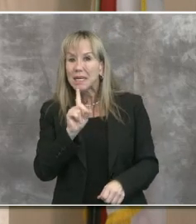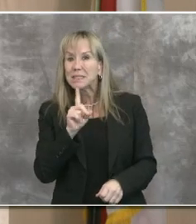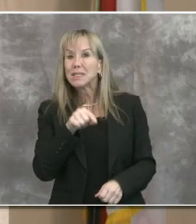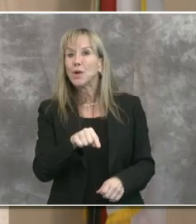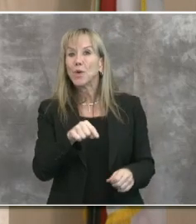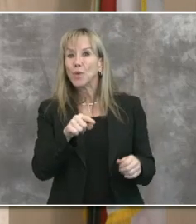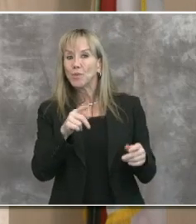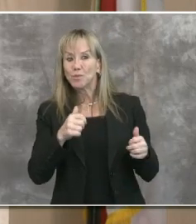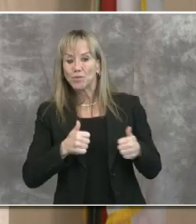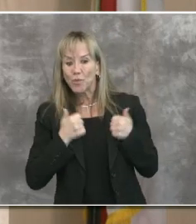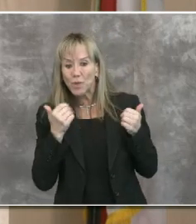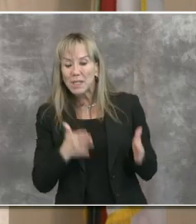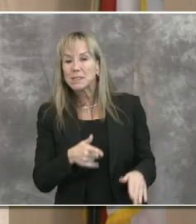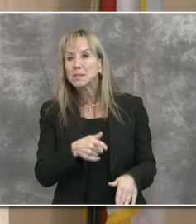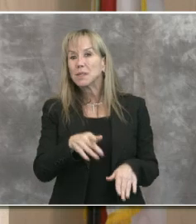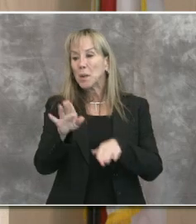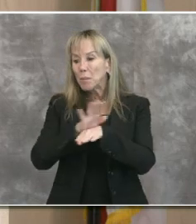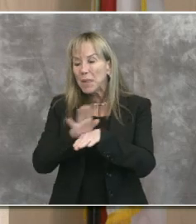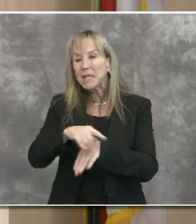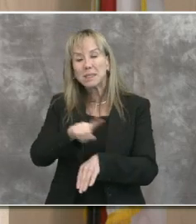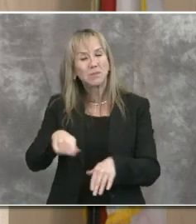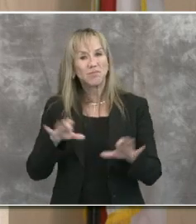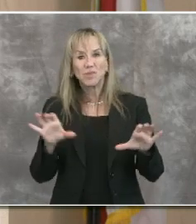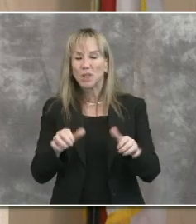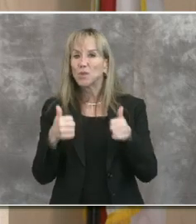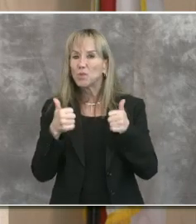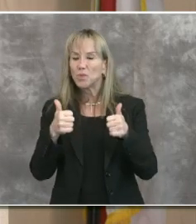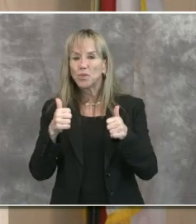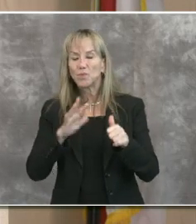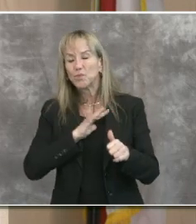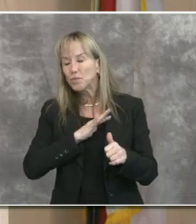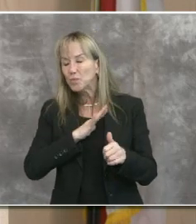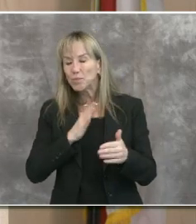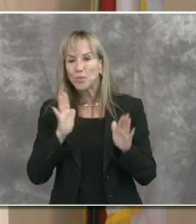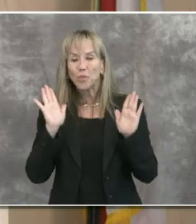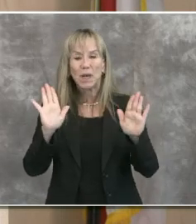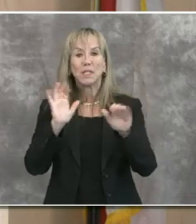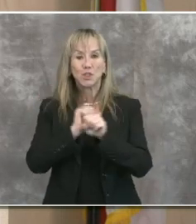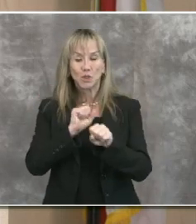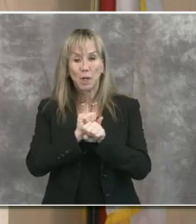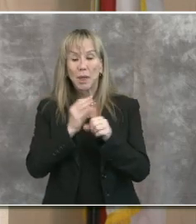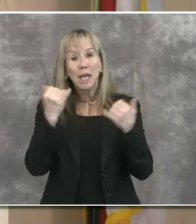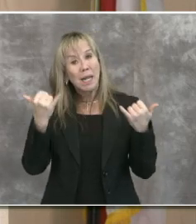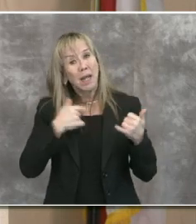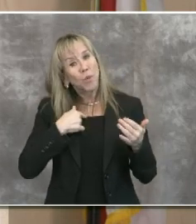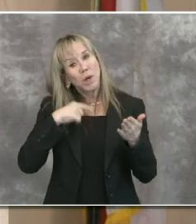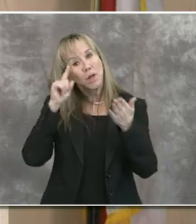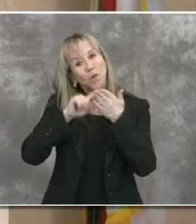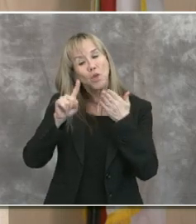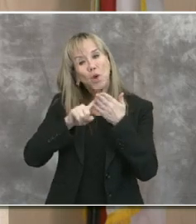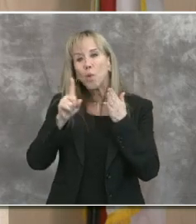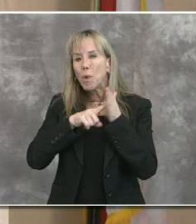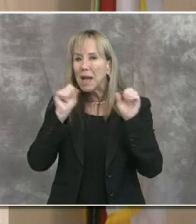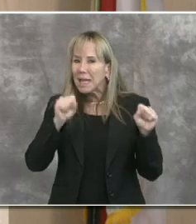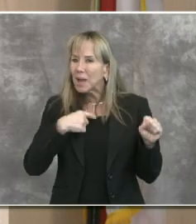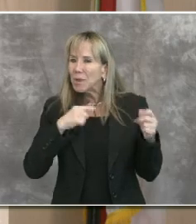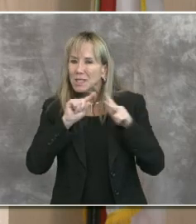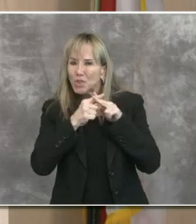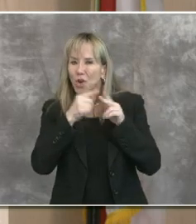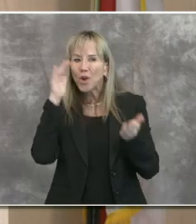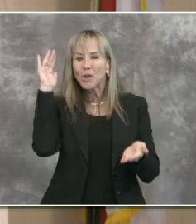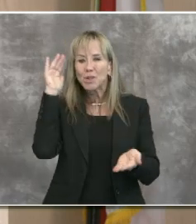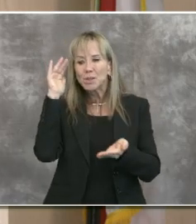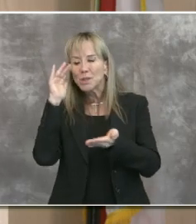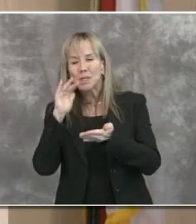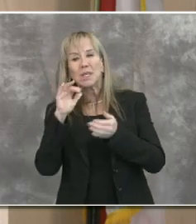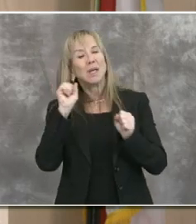done a great job. So we just need to continue the effort, and we are looking at what things can we dial down so that people